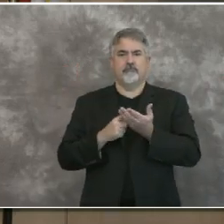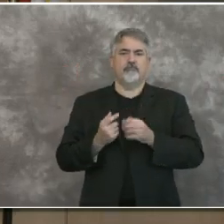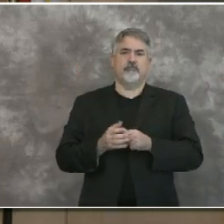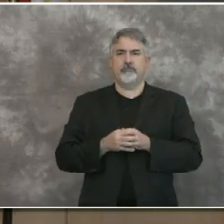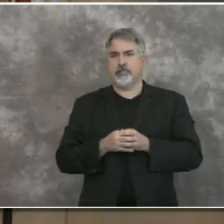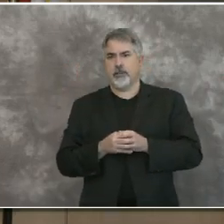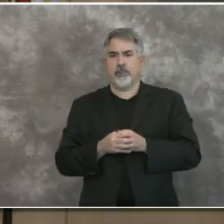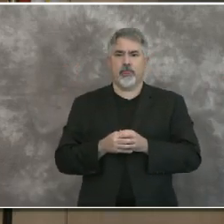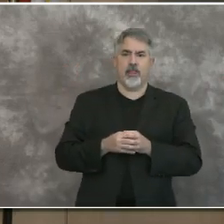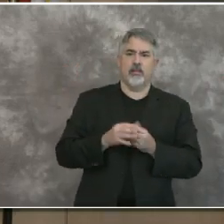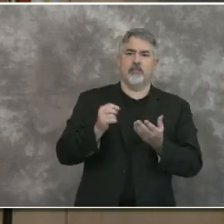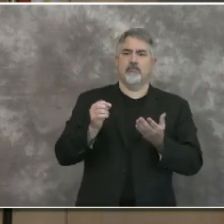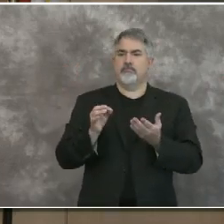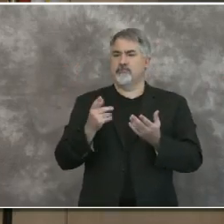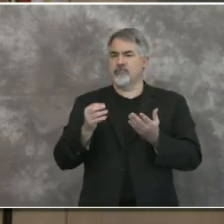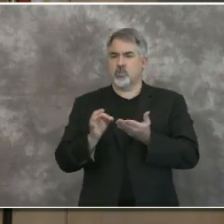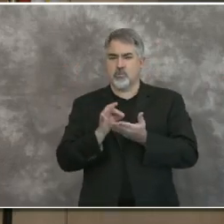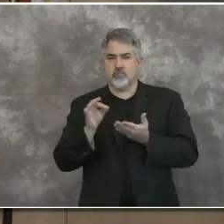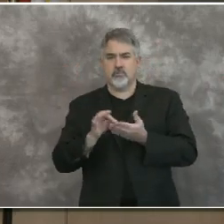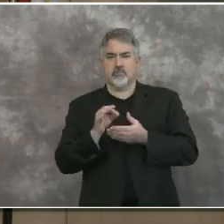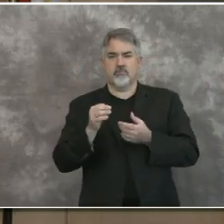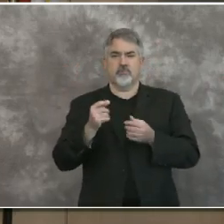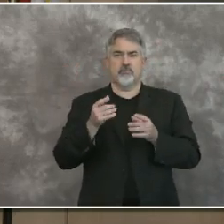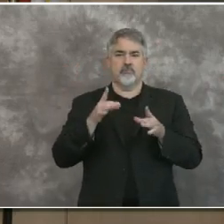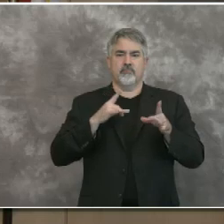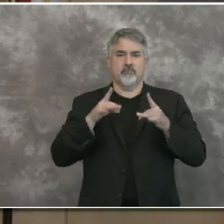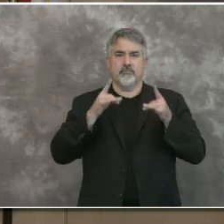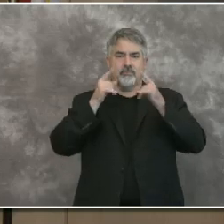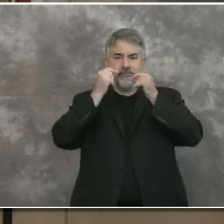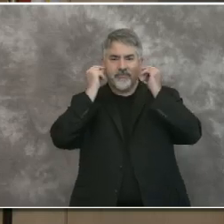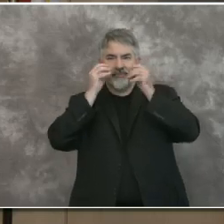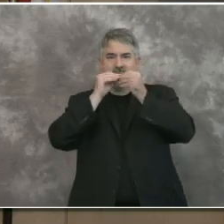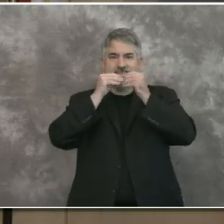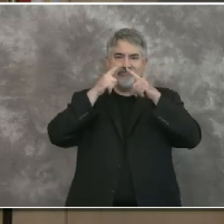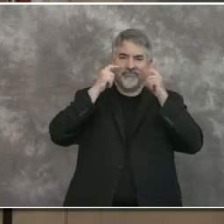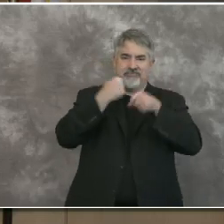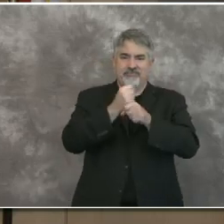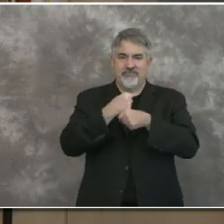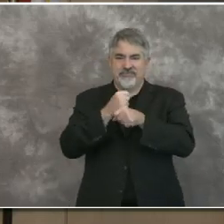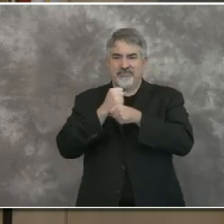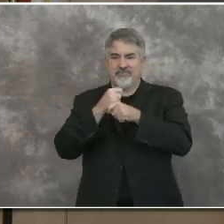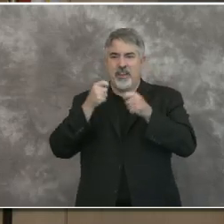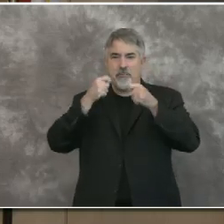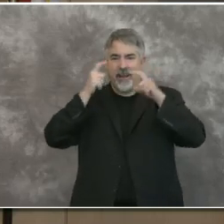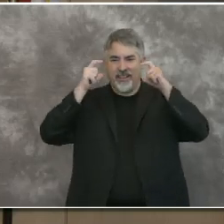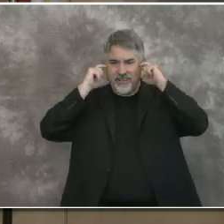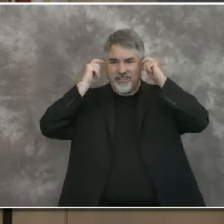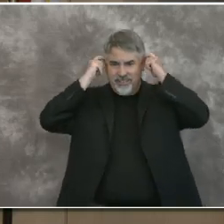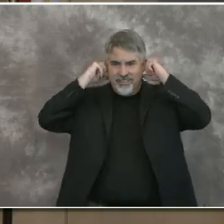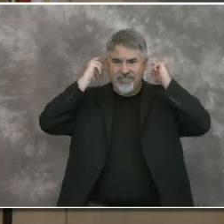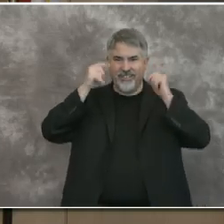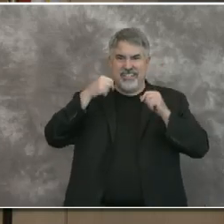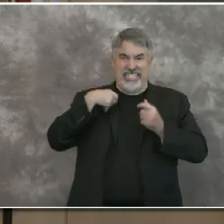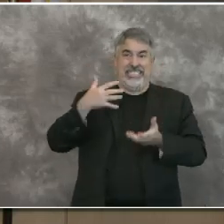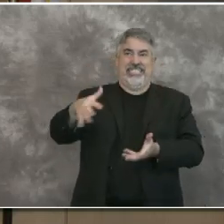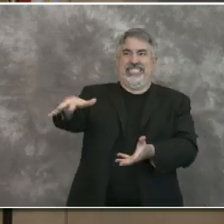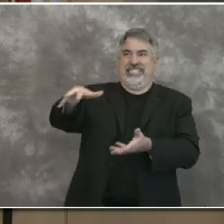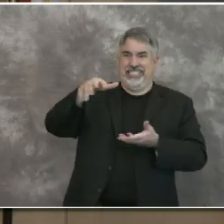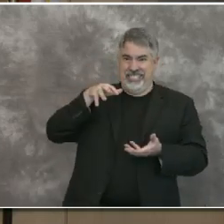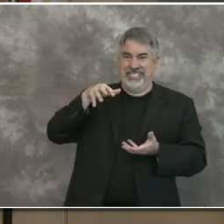new bands on facial coverings. Those bands, we got a shipment that apparently had some